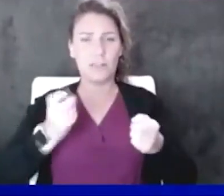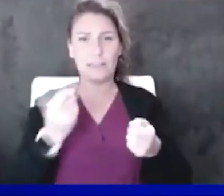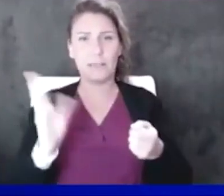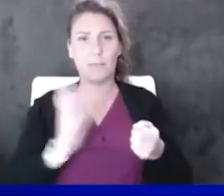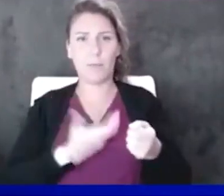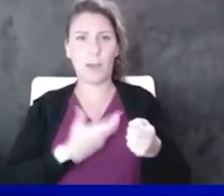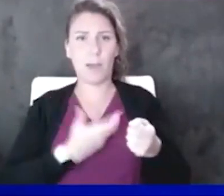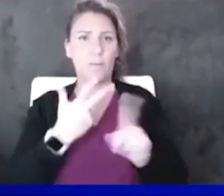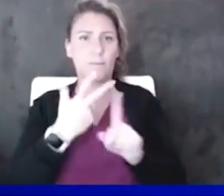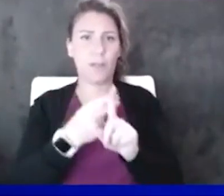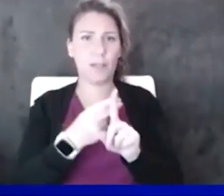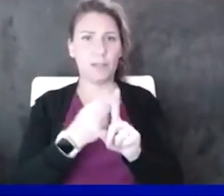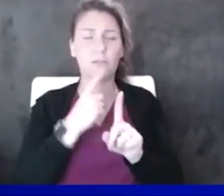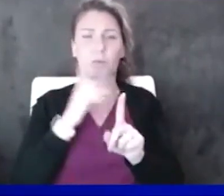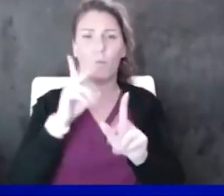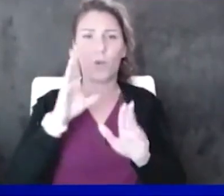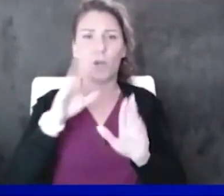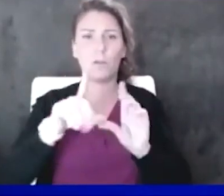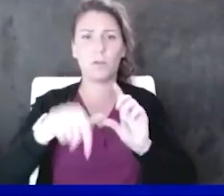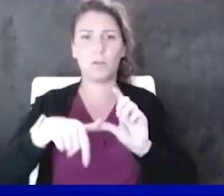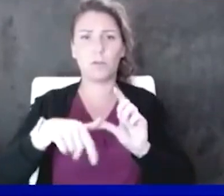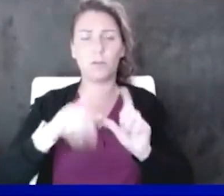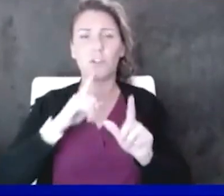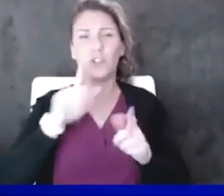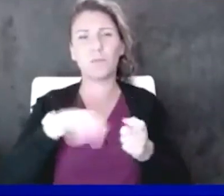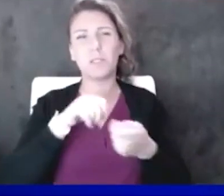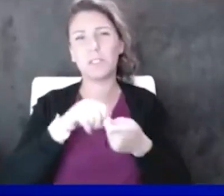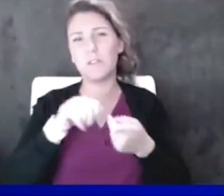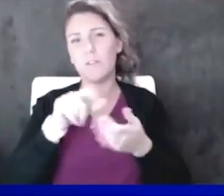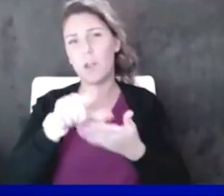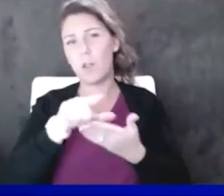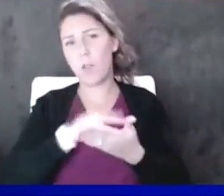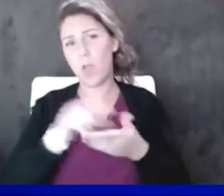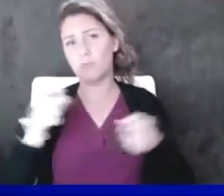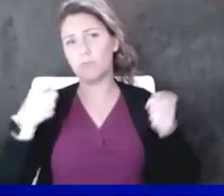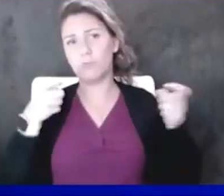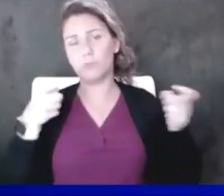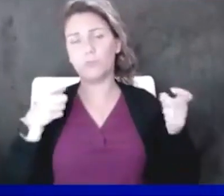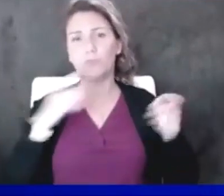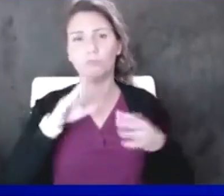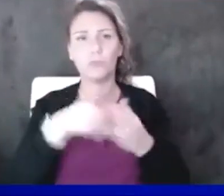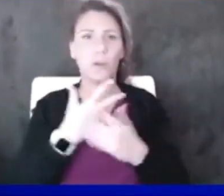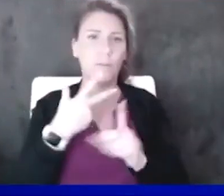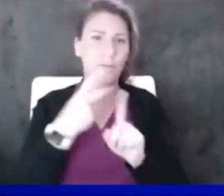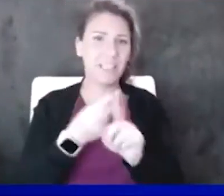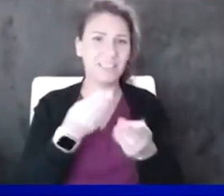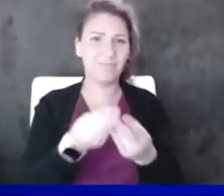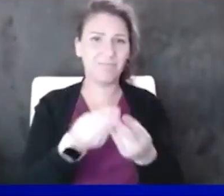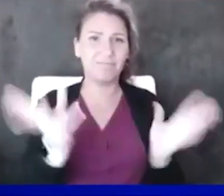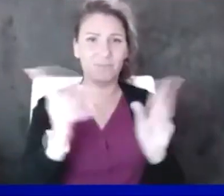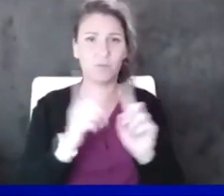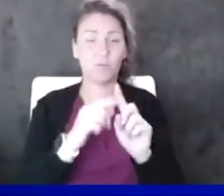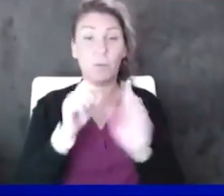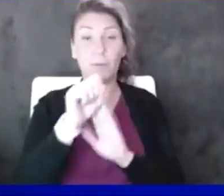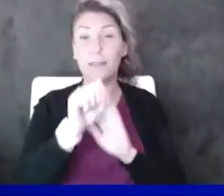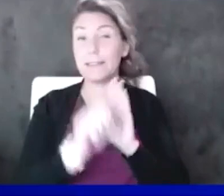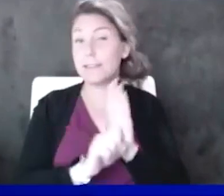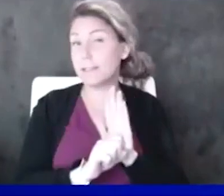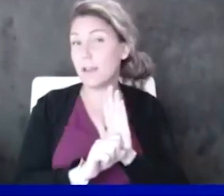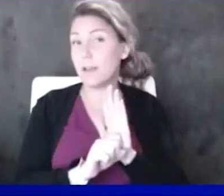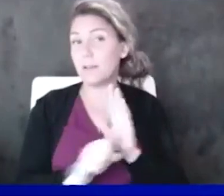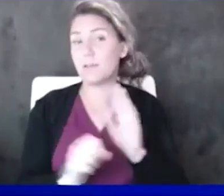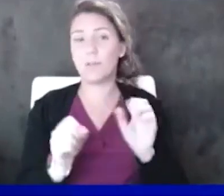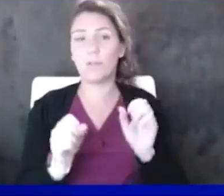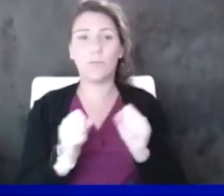to expire. There are explicit laws and regulations about vaccines that have been distributed to the states. So a lot of the donation